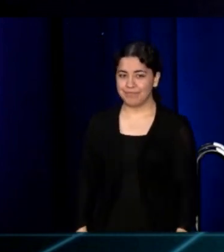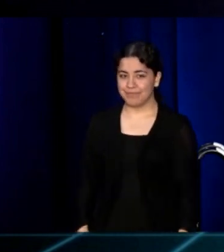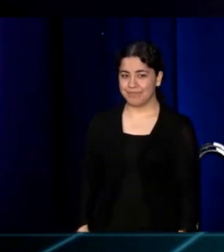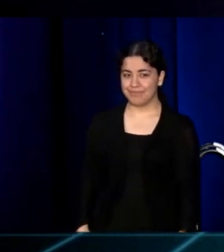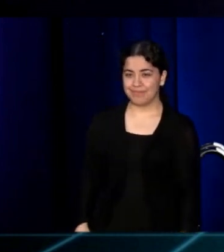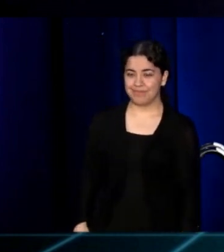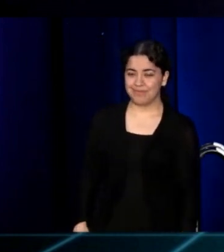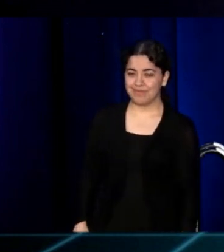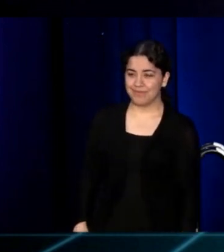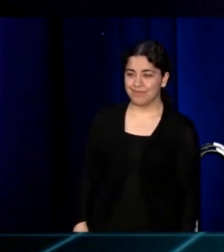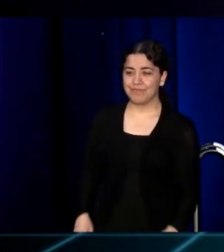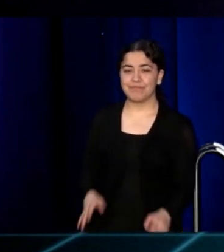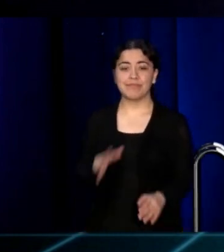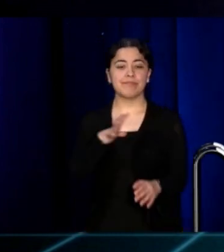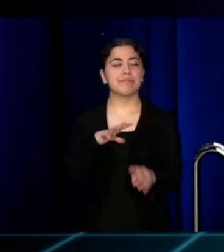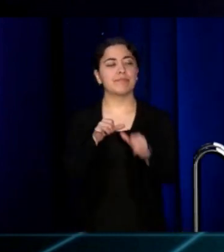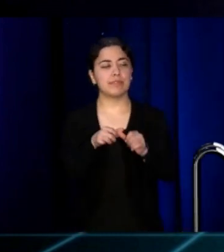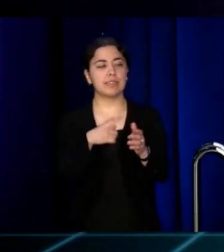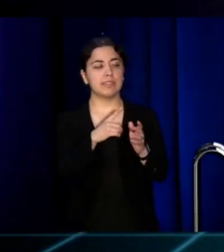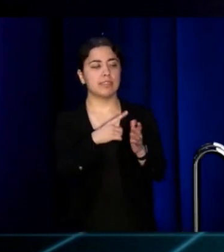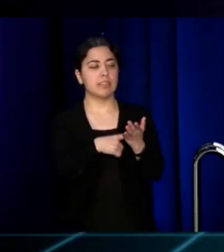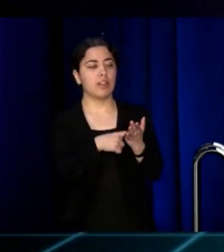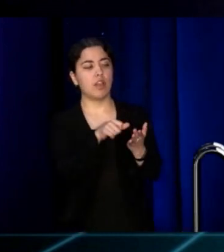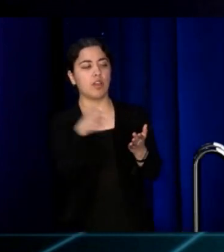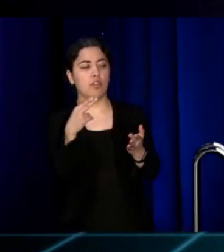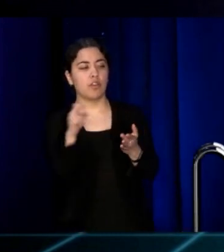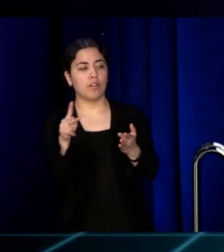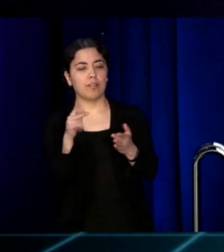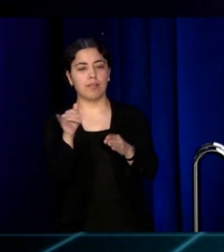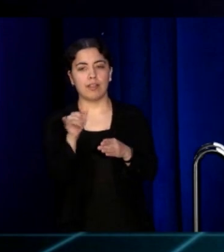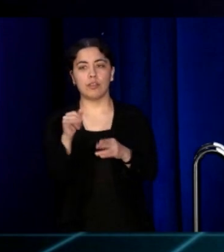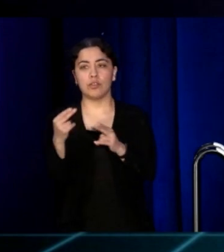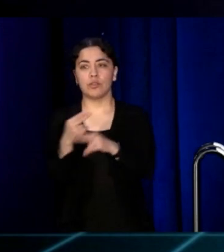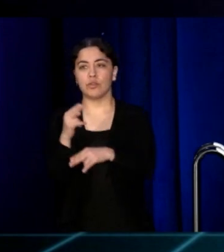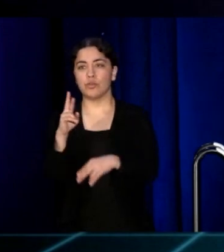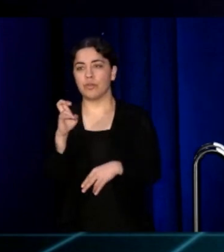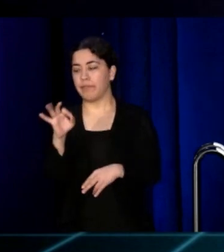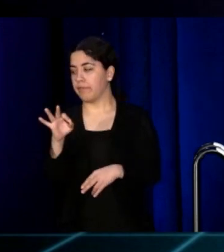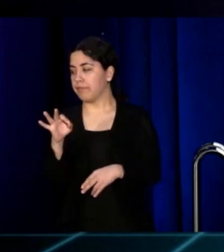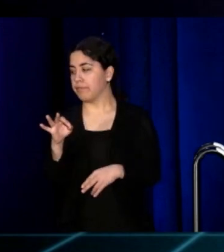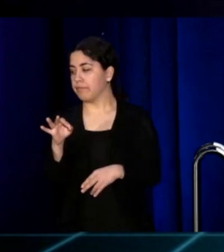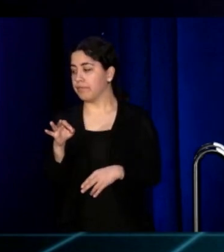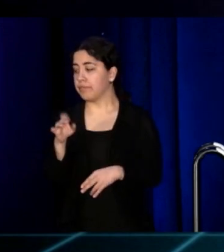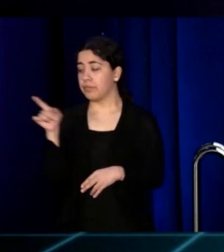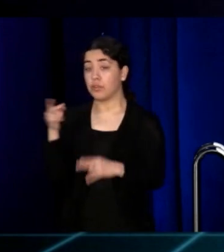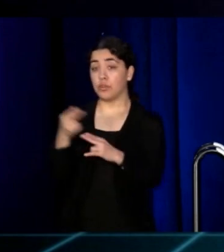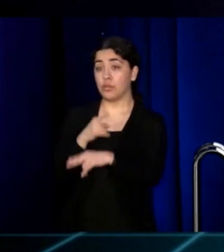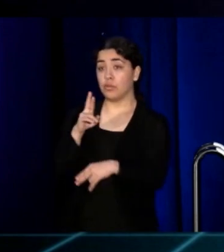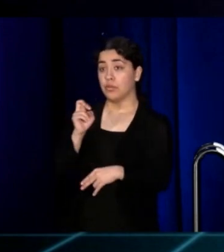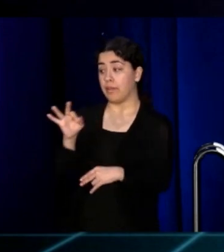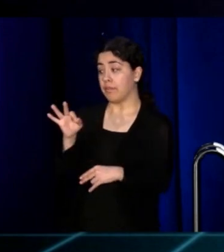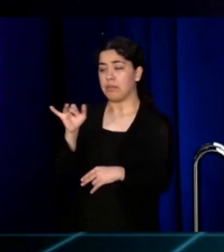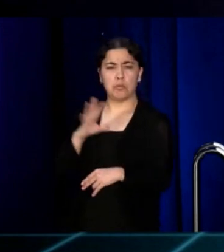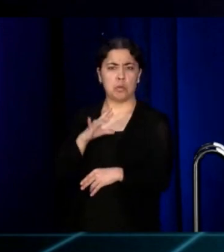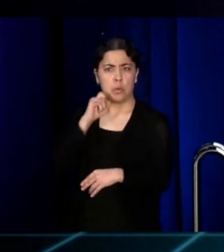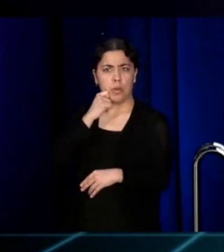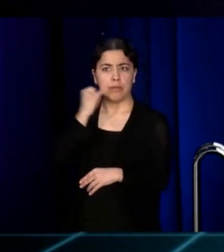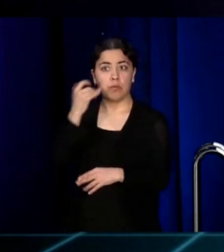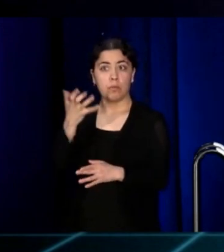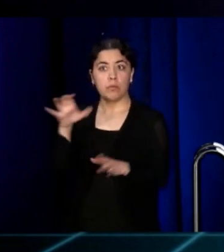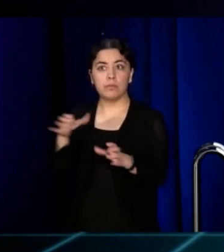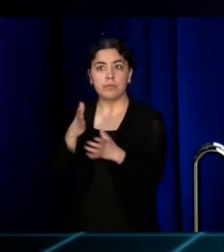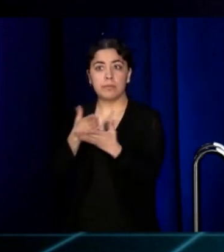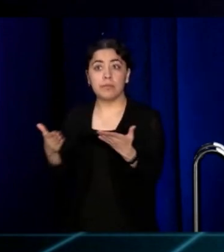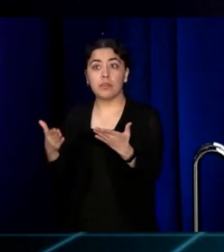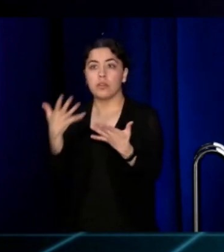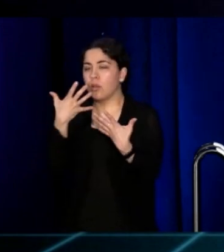All right, let's continue to talk about the other hooks like useRef. All right, so useRef is really cool because if you want to do something and you don't